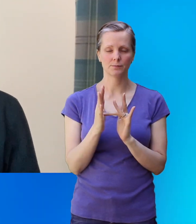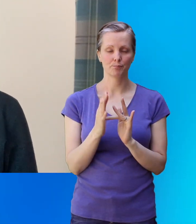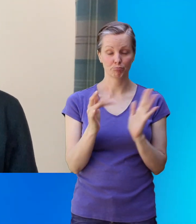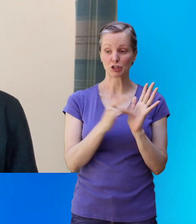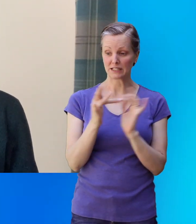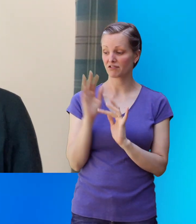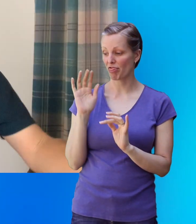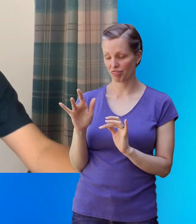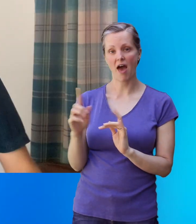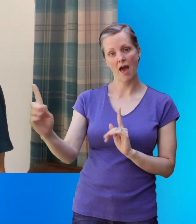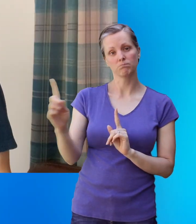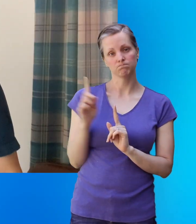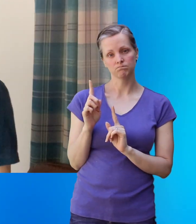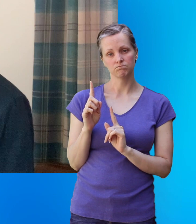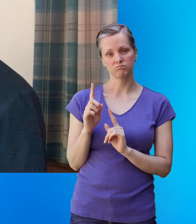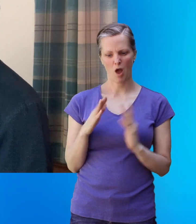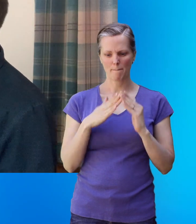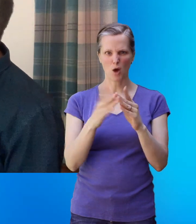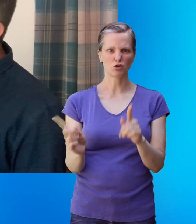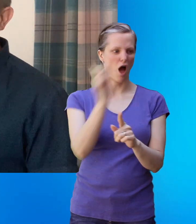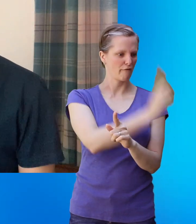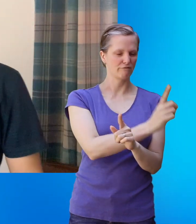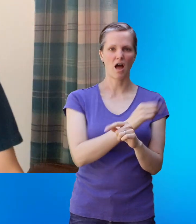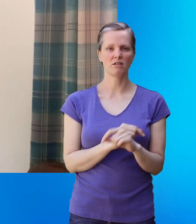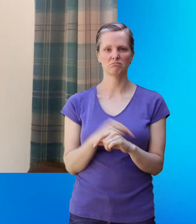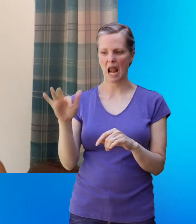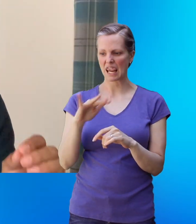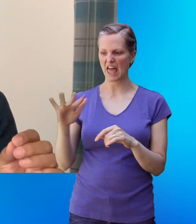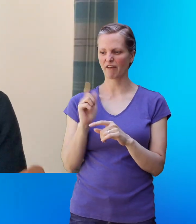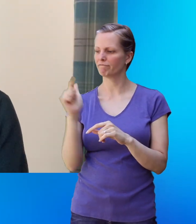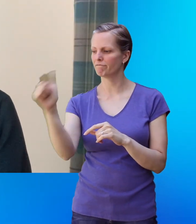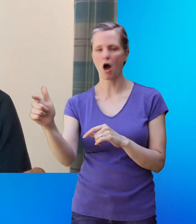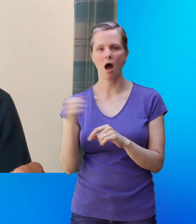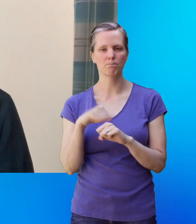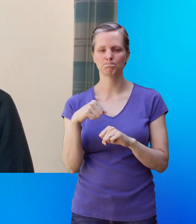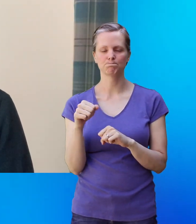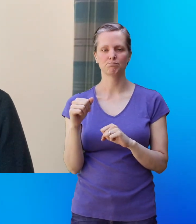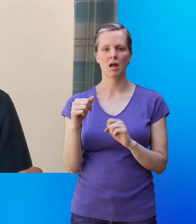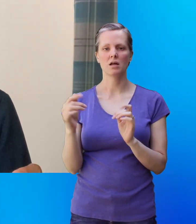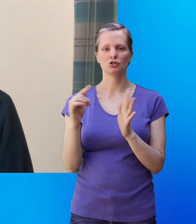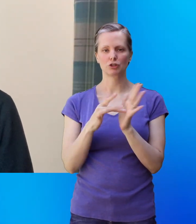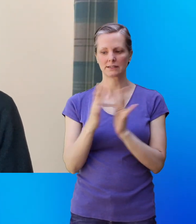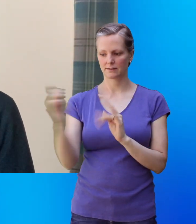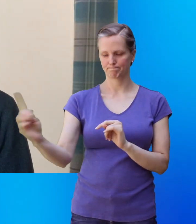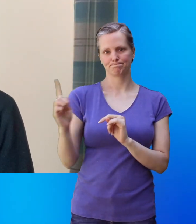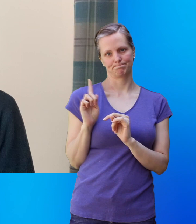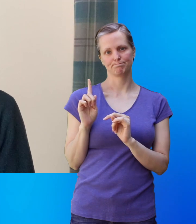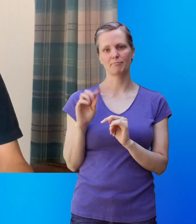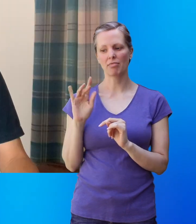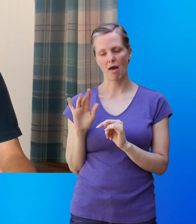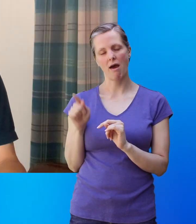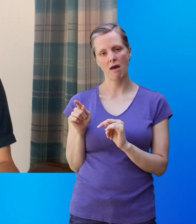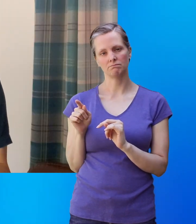Jesus was right there. He wasn't the other side of the boat. He wasn't halfway across the lake. He was right where Peter needed